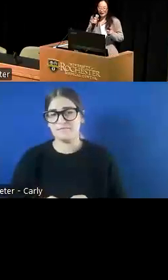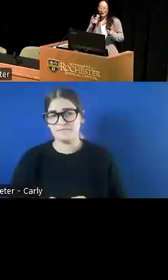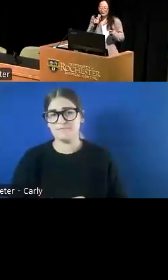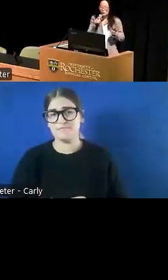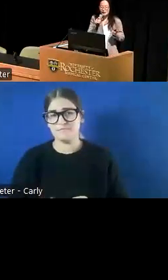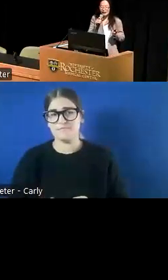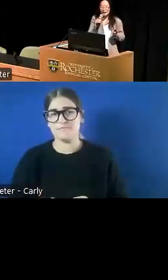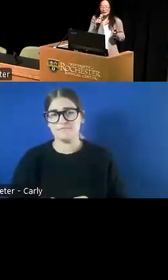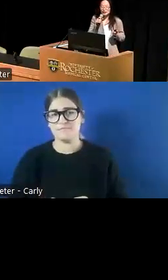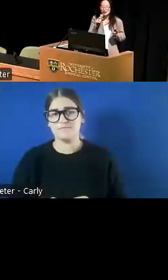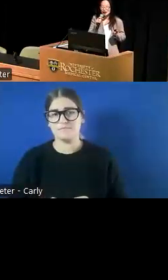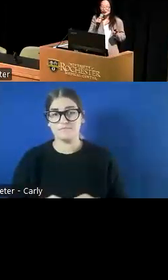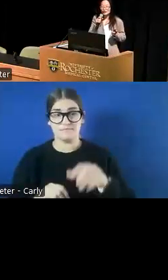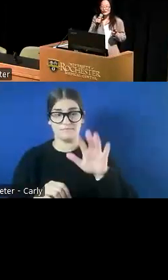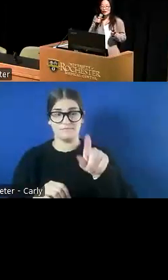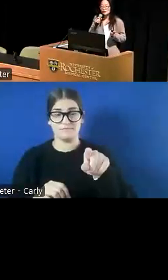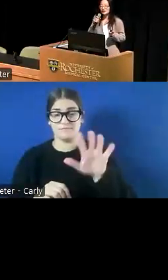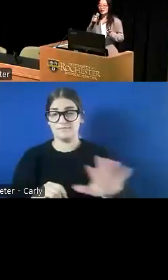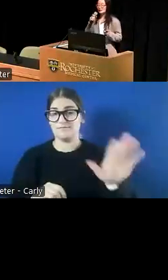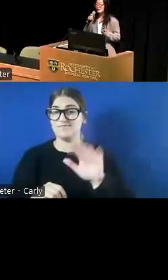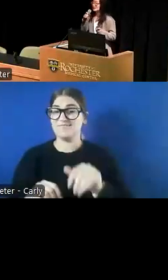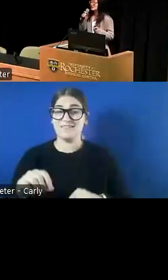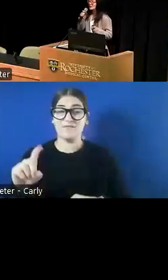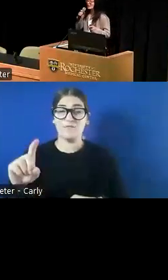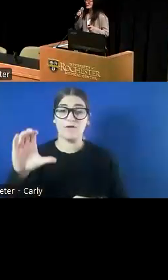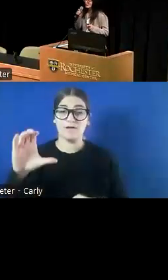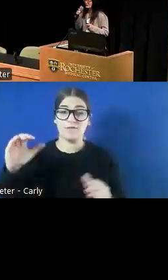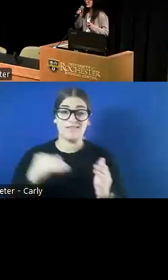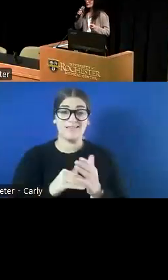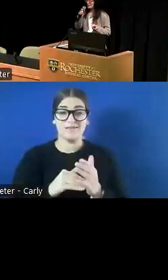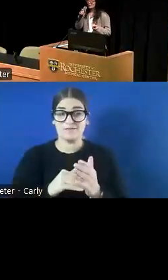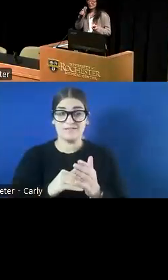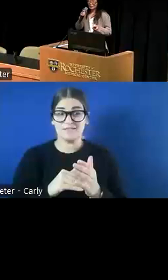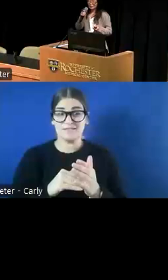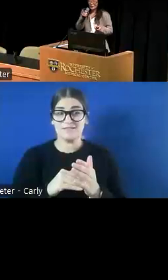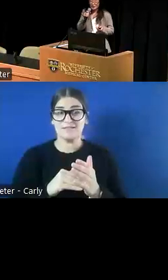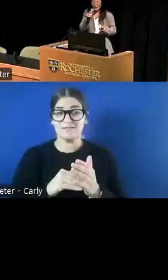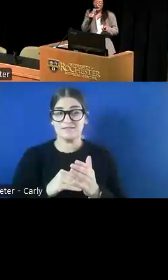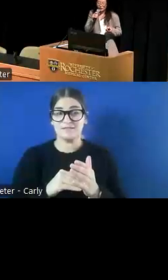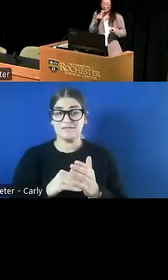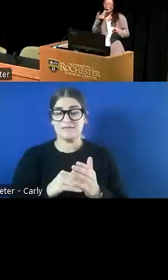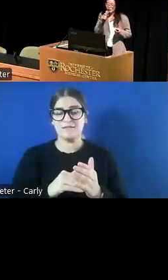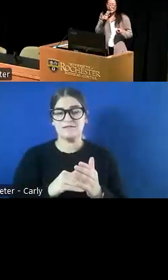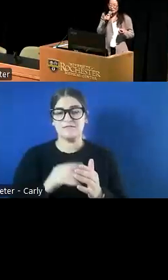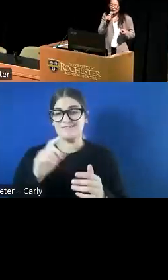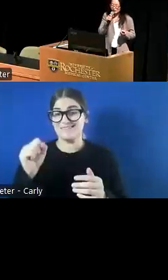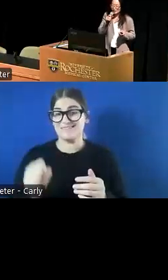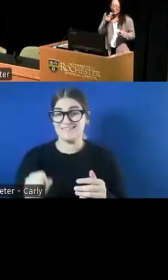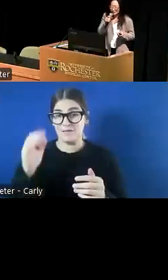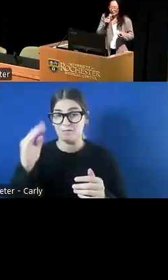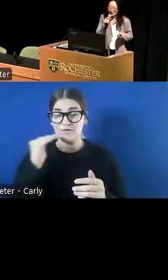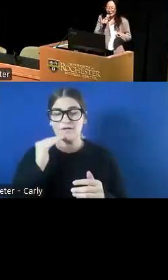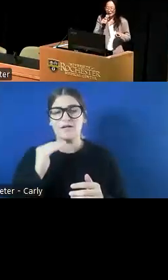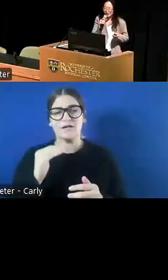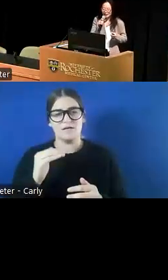they have 28 out of 100,000 suicide rate in South Korea. But older adults in